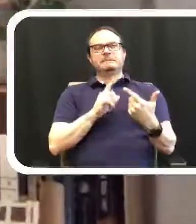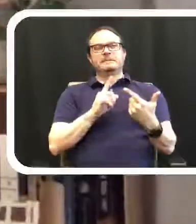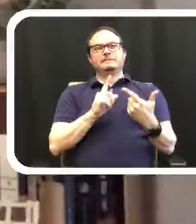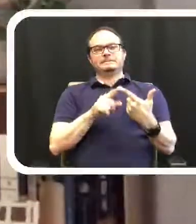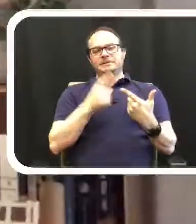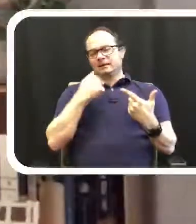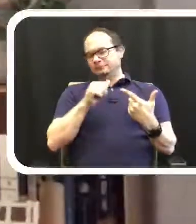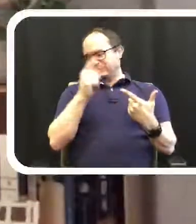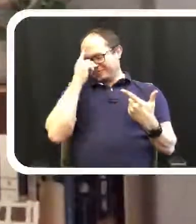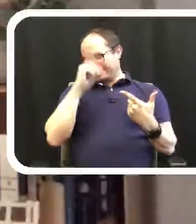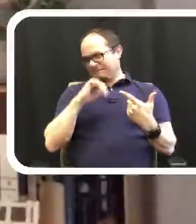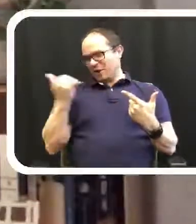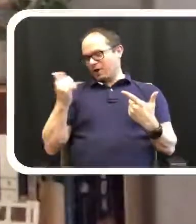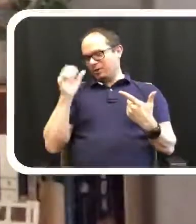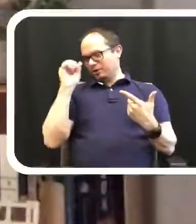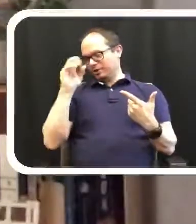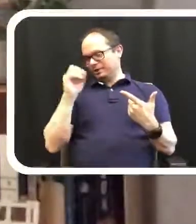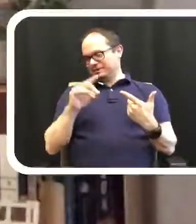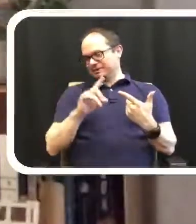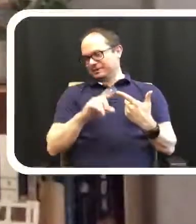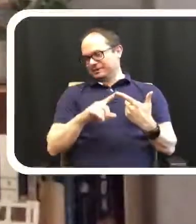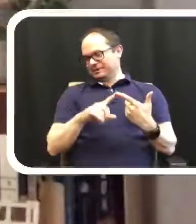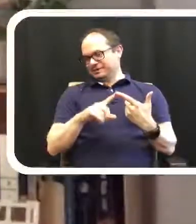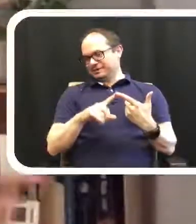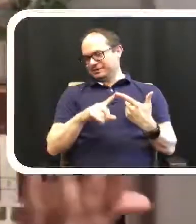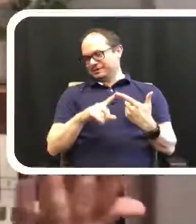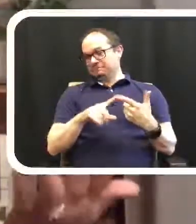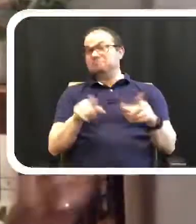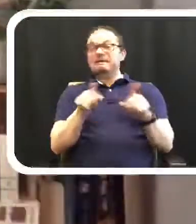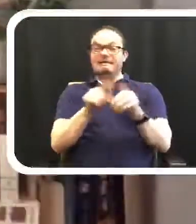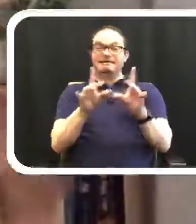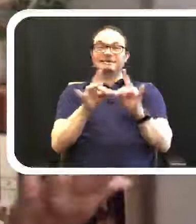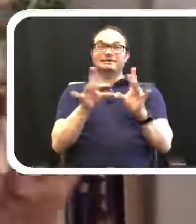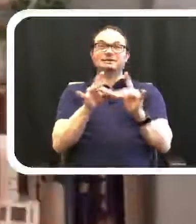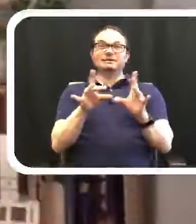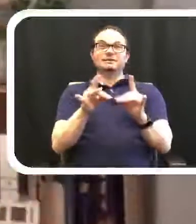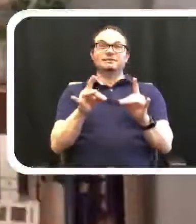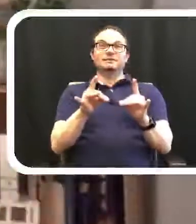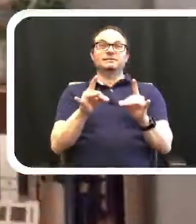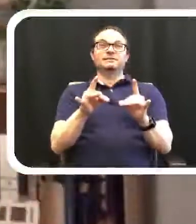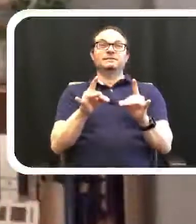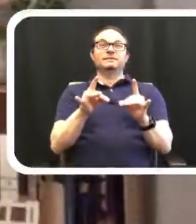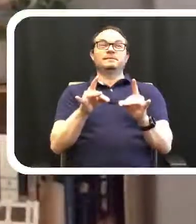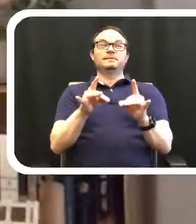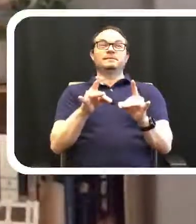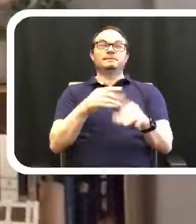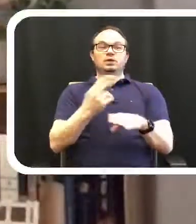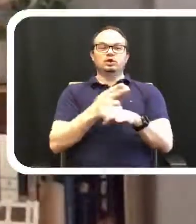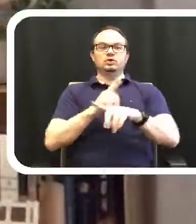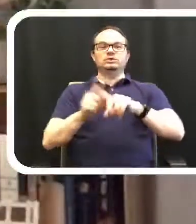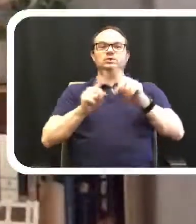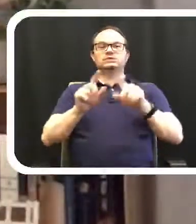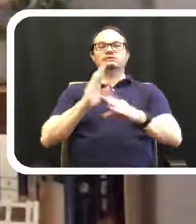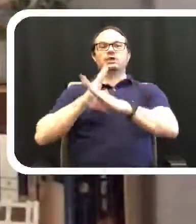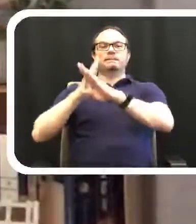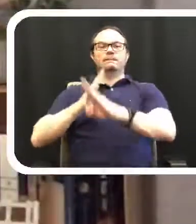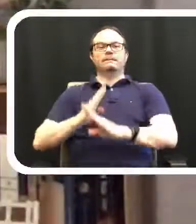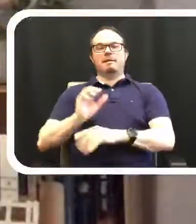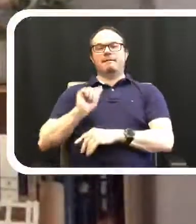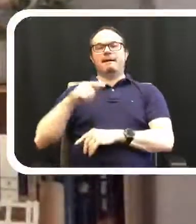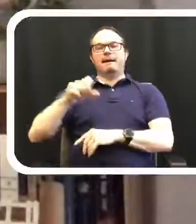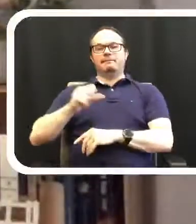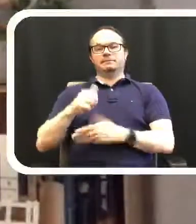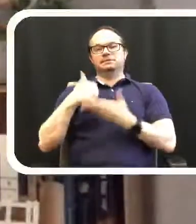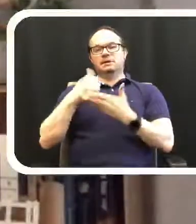I'm trying to think of some other things, but like I said, using outside apps can help as well. But in